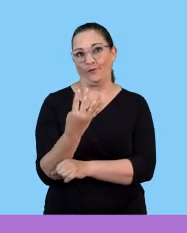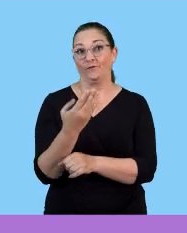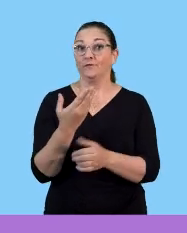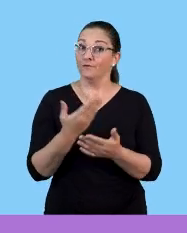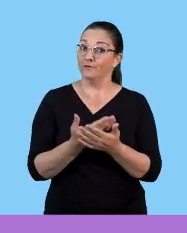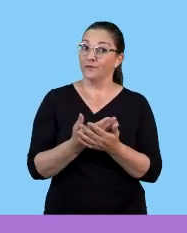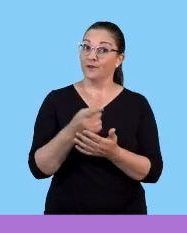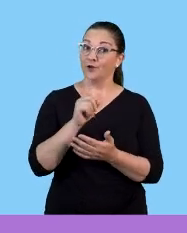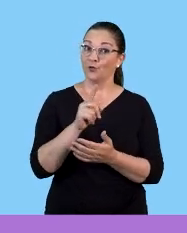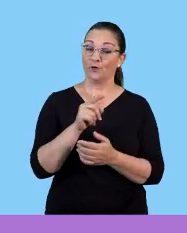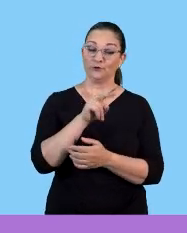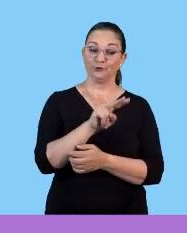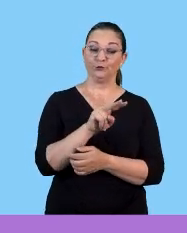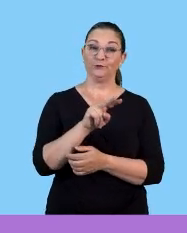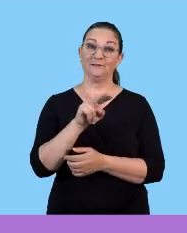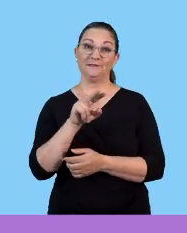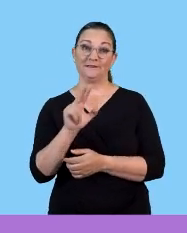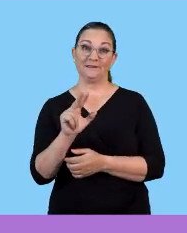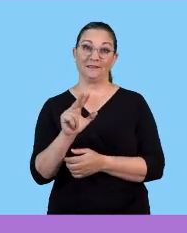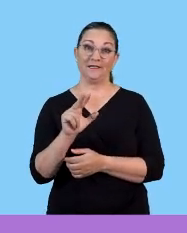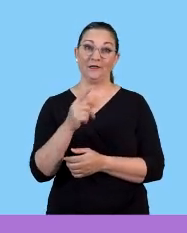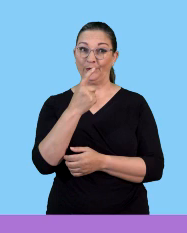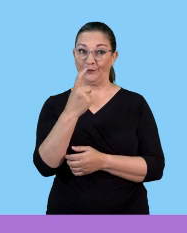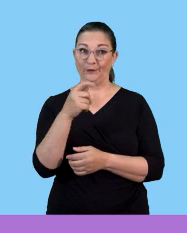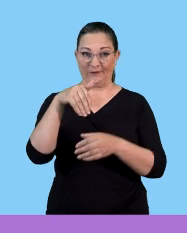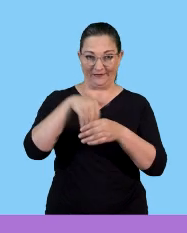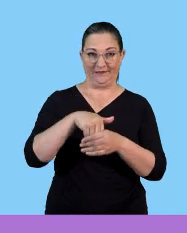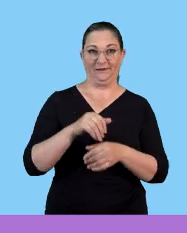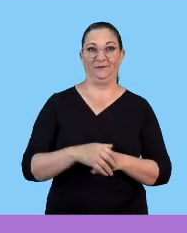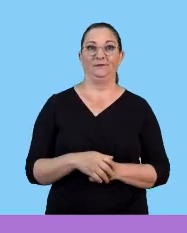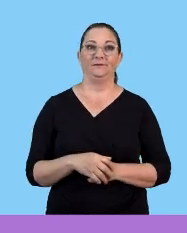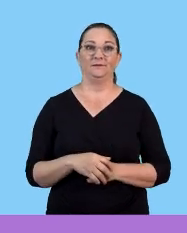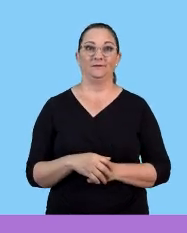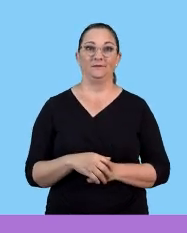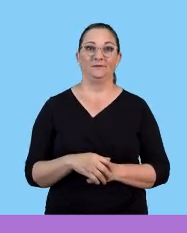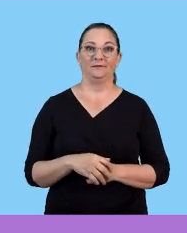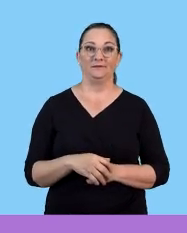we will then fit in 28 candles.